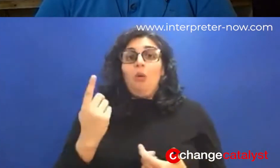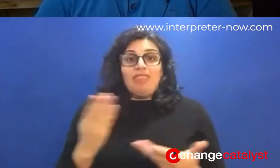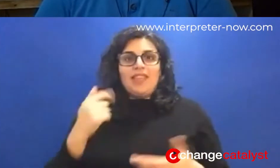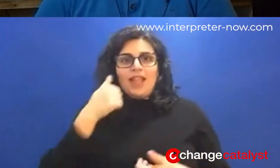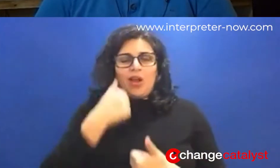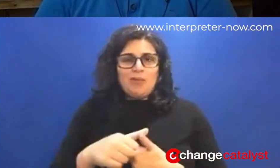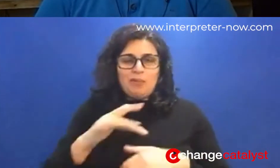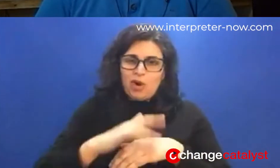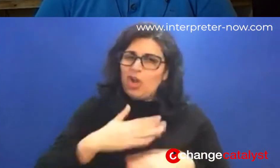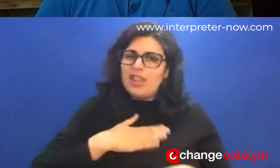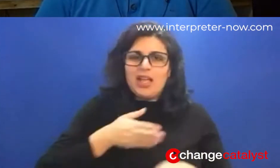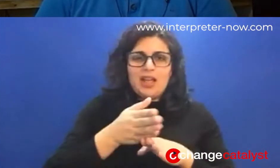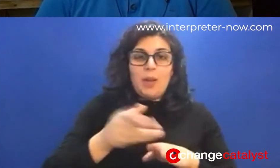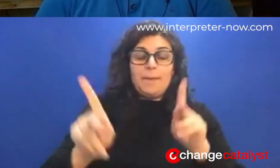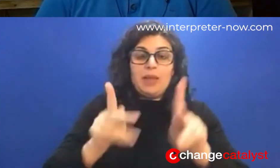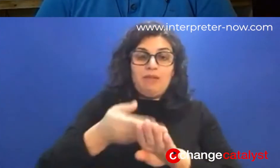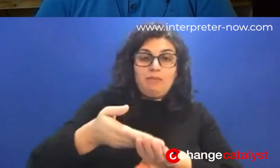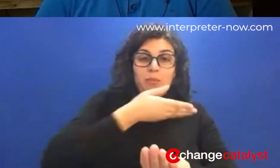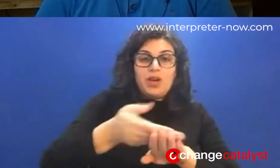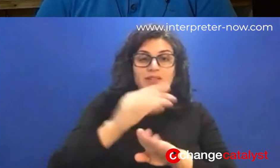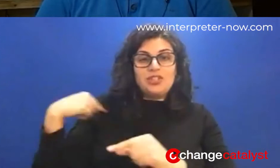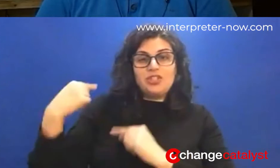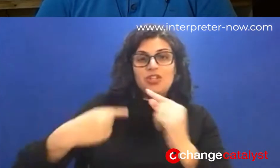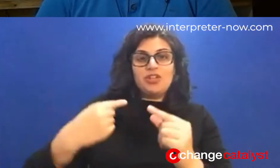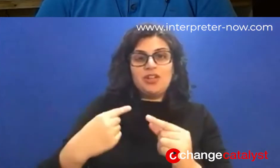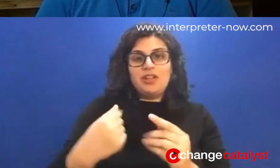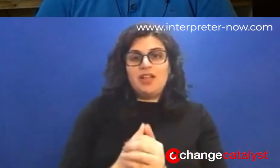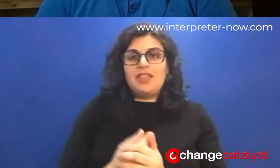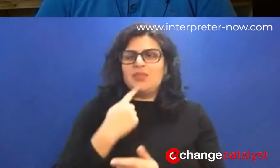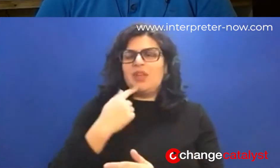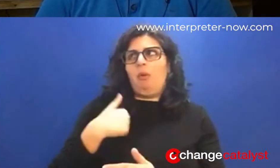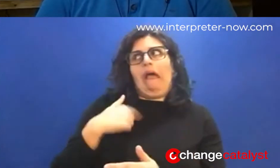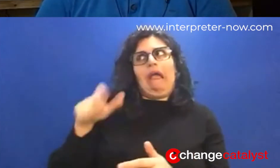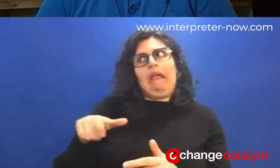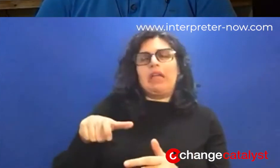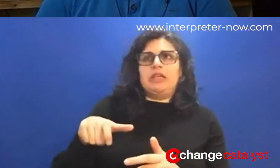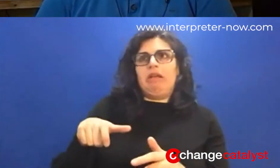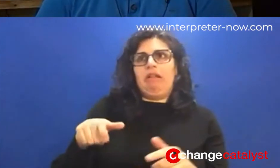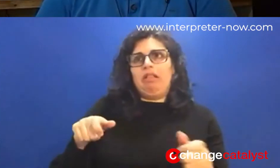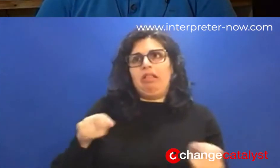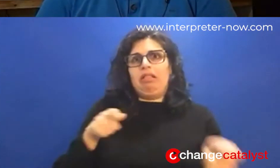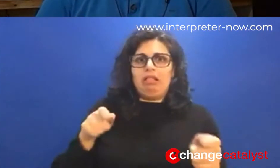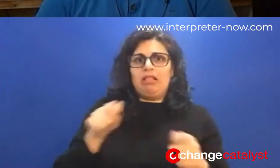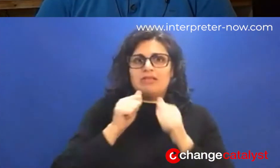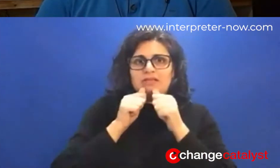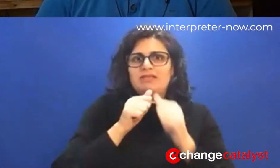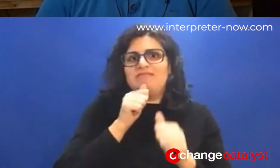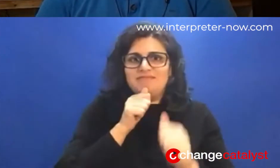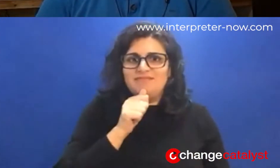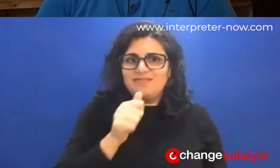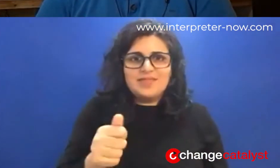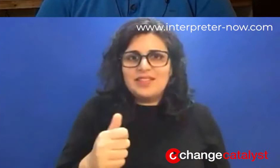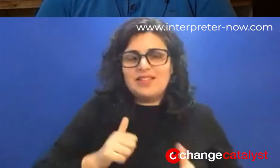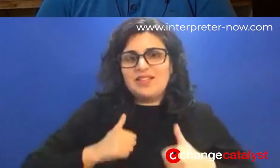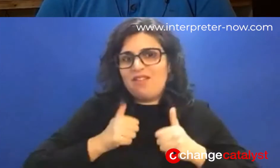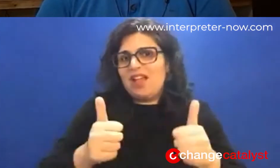previous generation would say, well, yeah, that's what I had to deal with. And I get, probably why they said